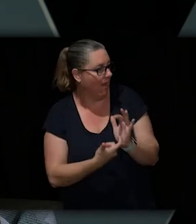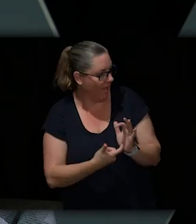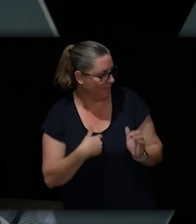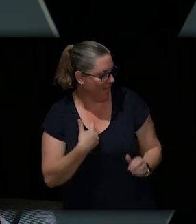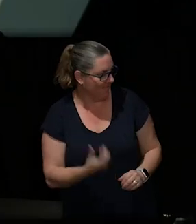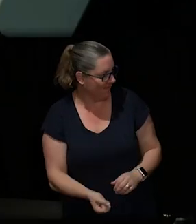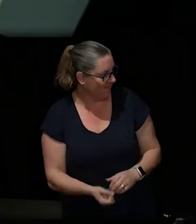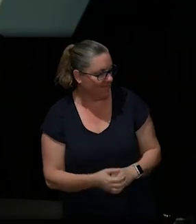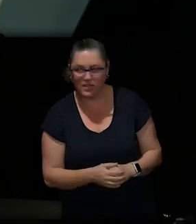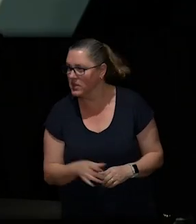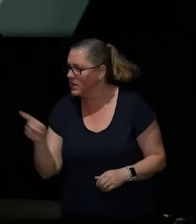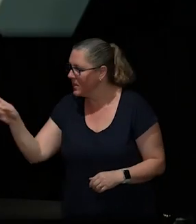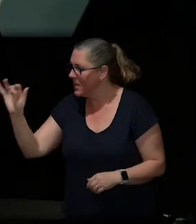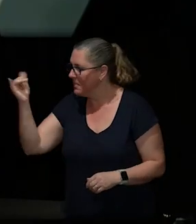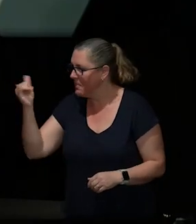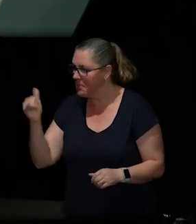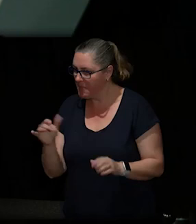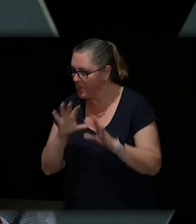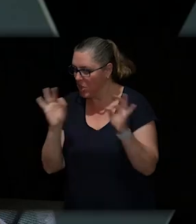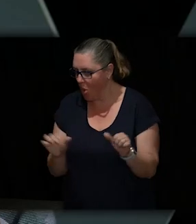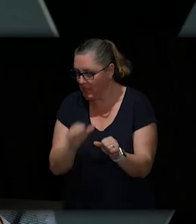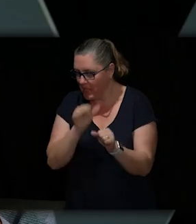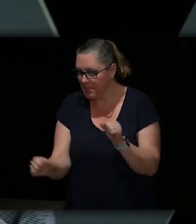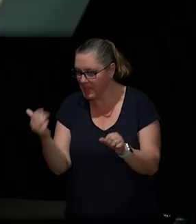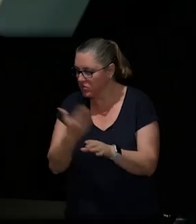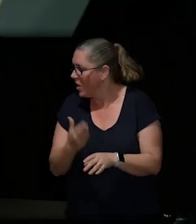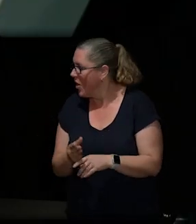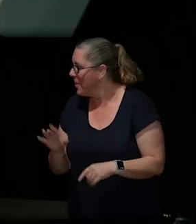may not be the best job you ever have. I'm sure it won't be. I think it'll be